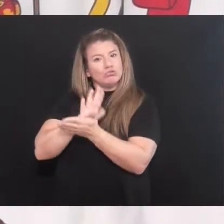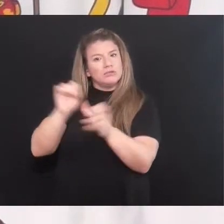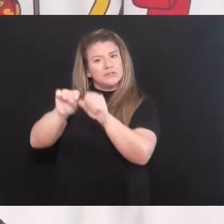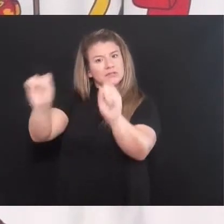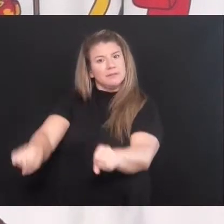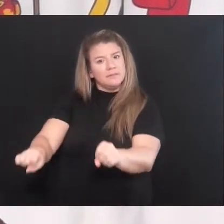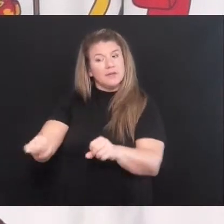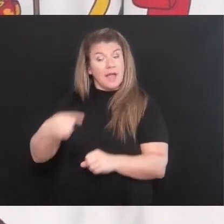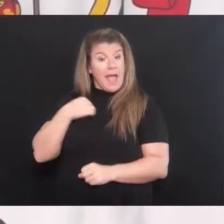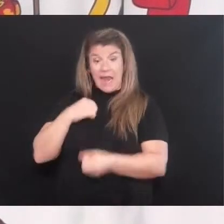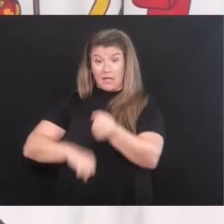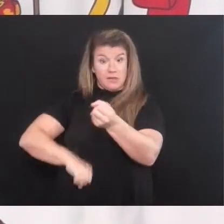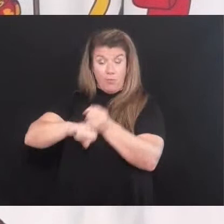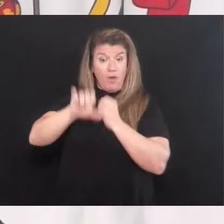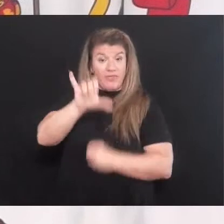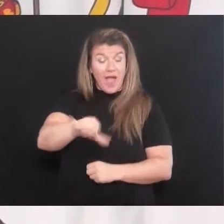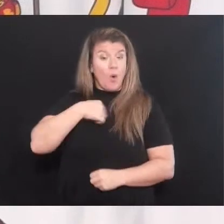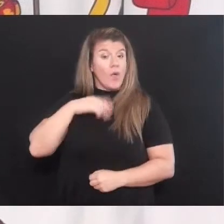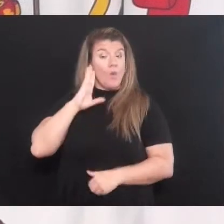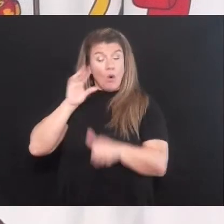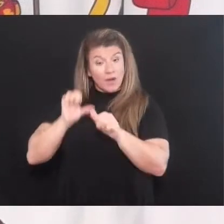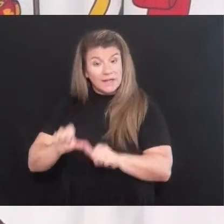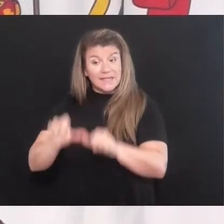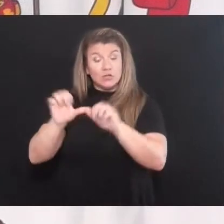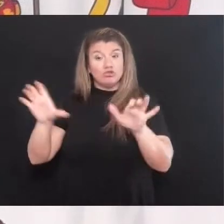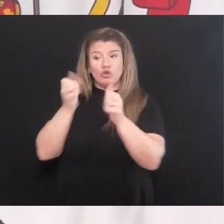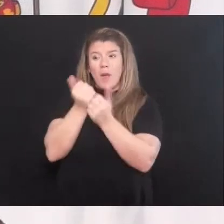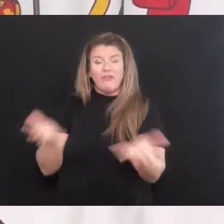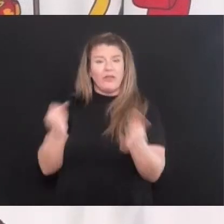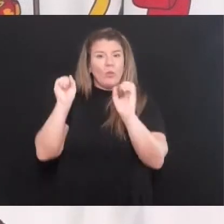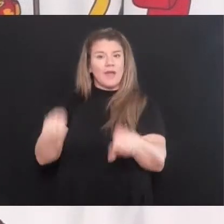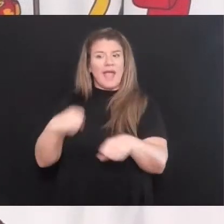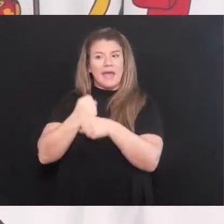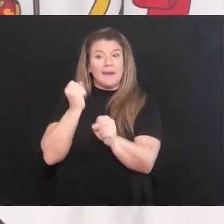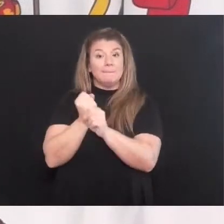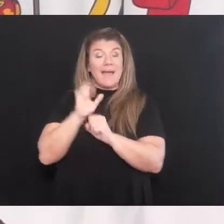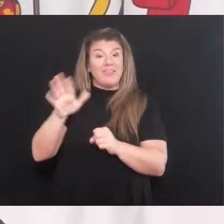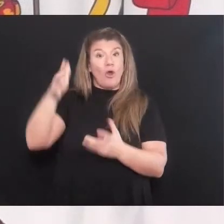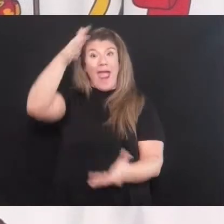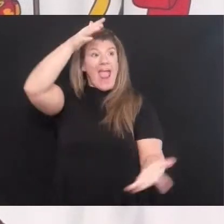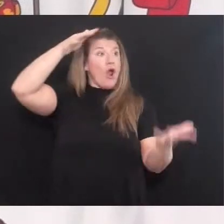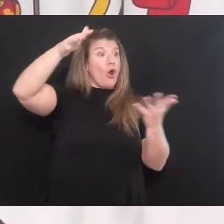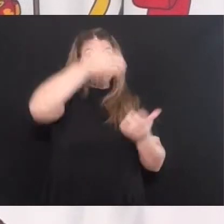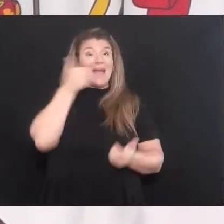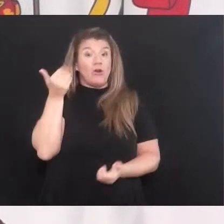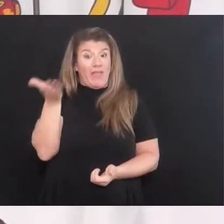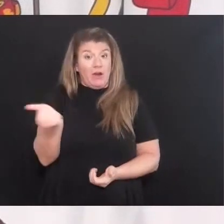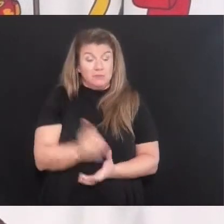I am absolutely for it. And we're going to continue to try to do everything we can to make the air quality better and better.